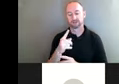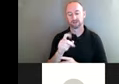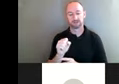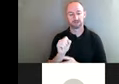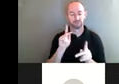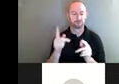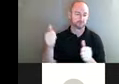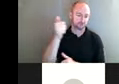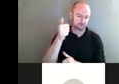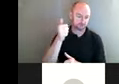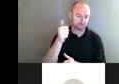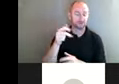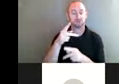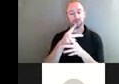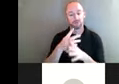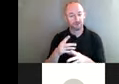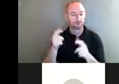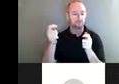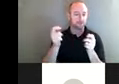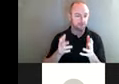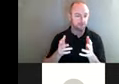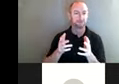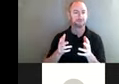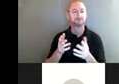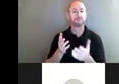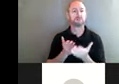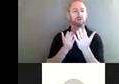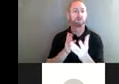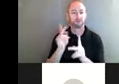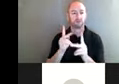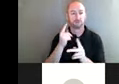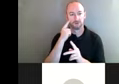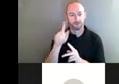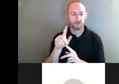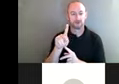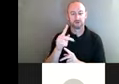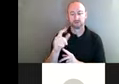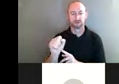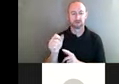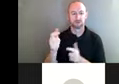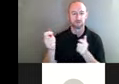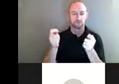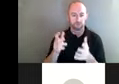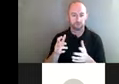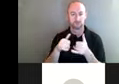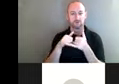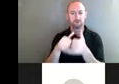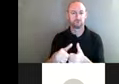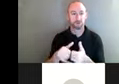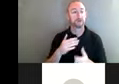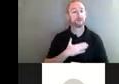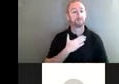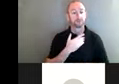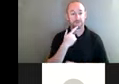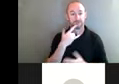heads and supervisors and managers to nominate people for the KGS Directors Awards. So I'm pleased to say that